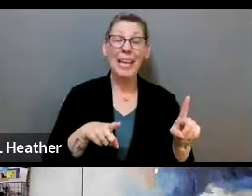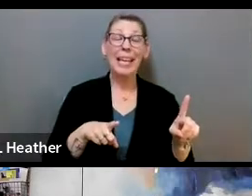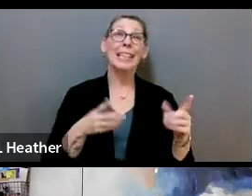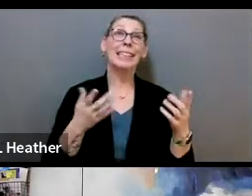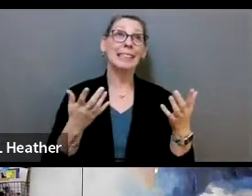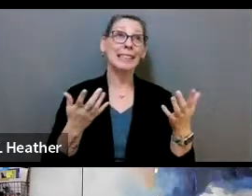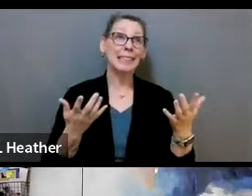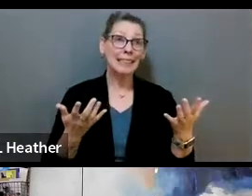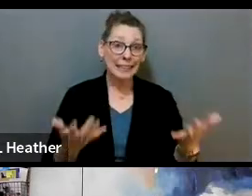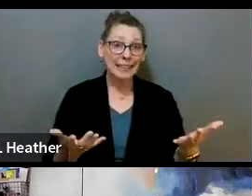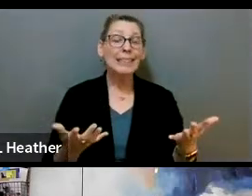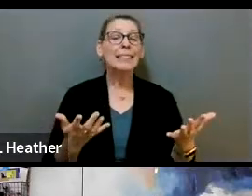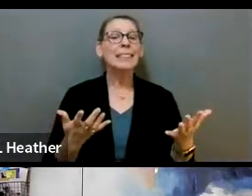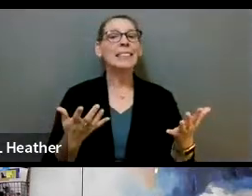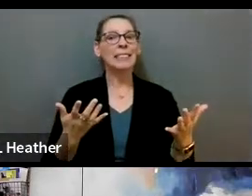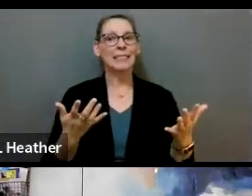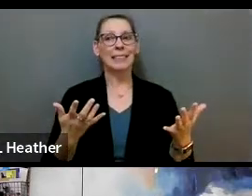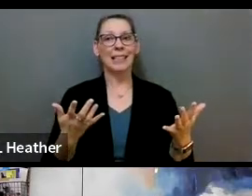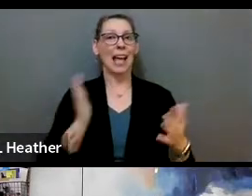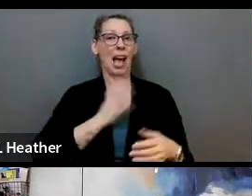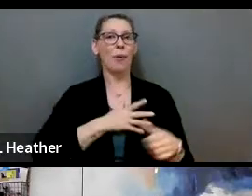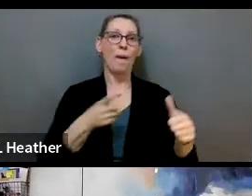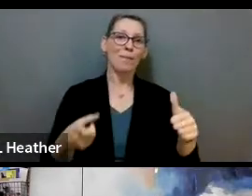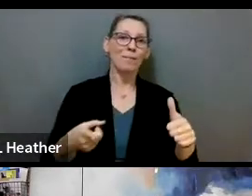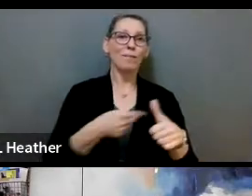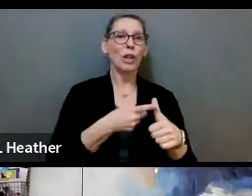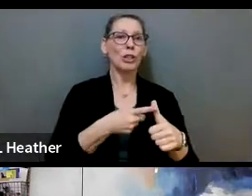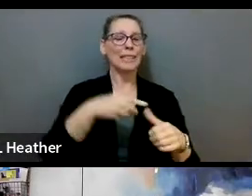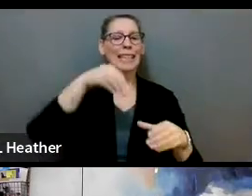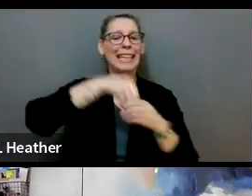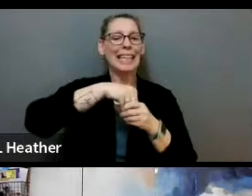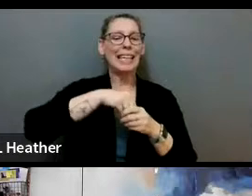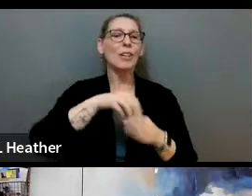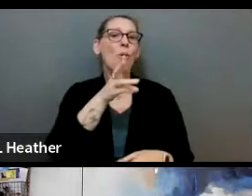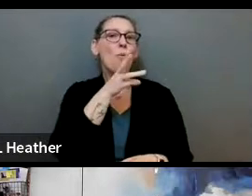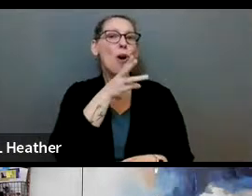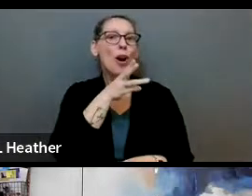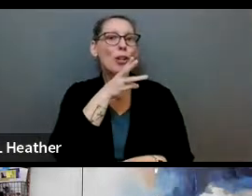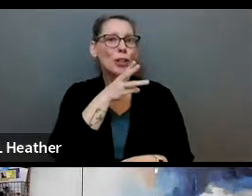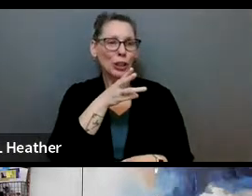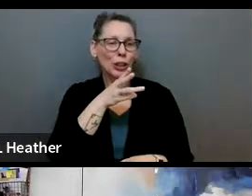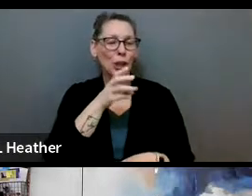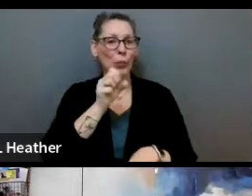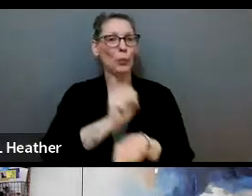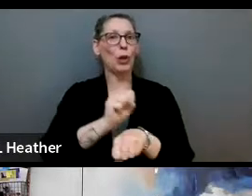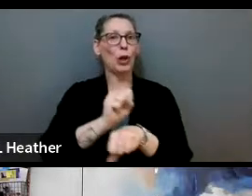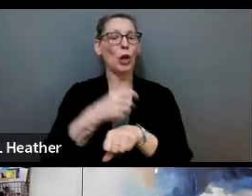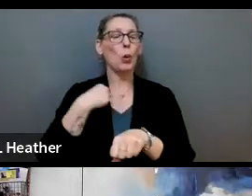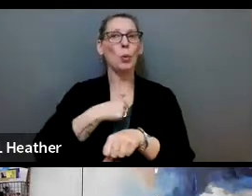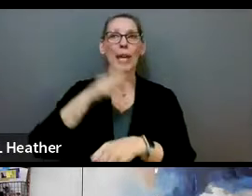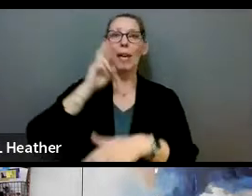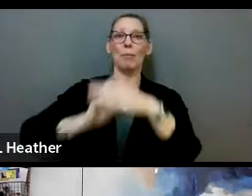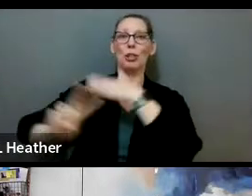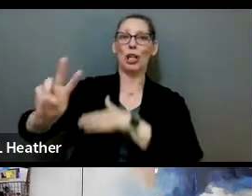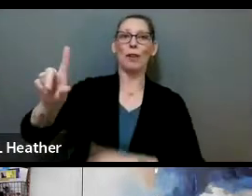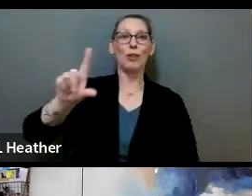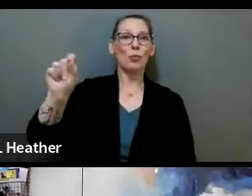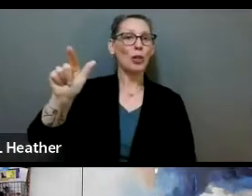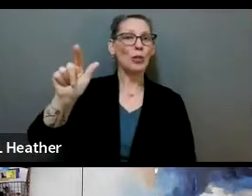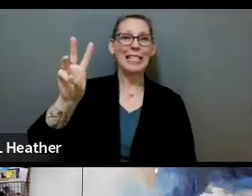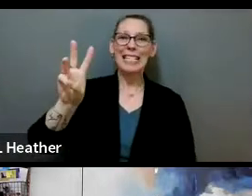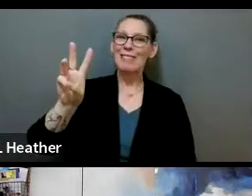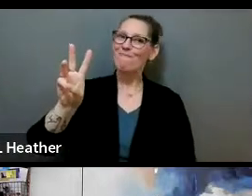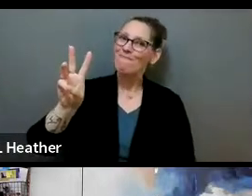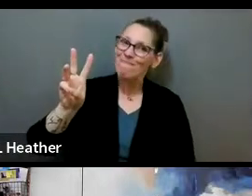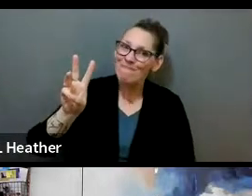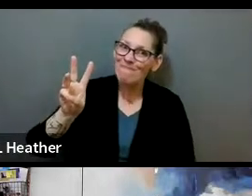it has endangered our first in-water work window that we projected for 2026. So we don't